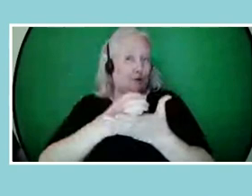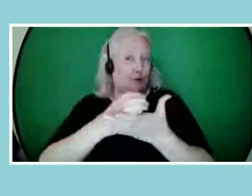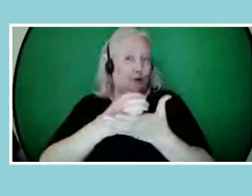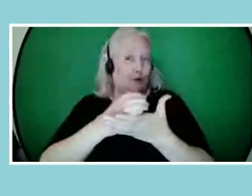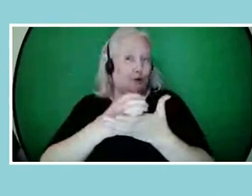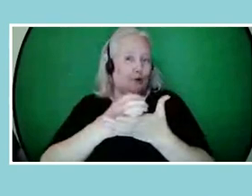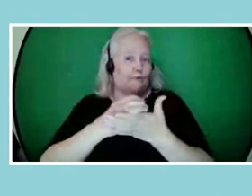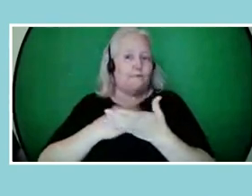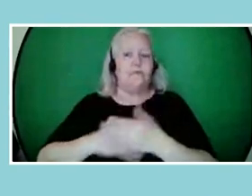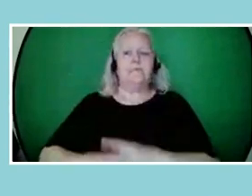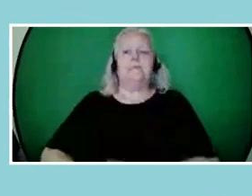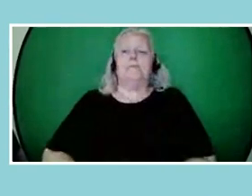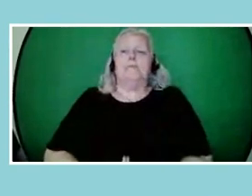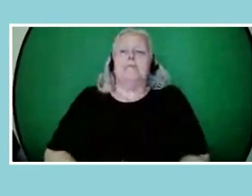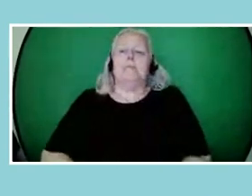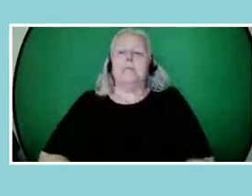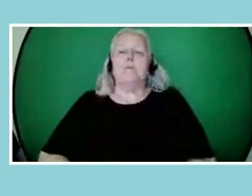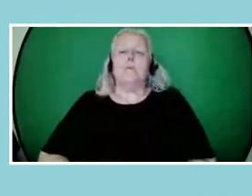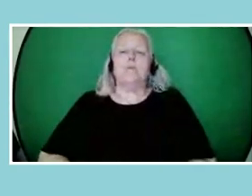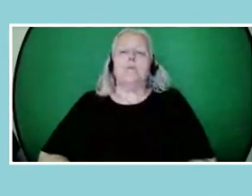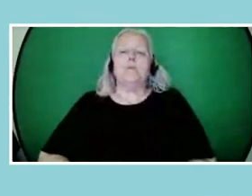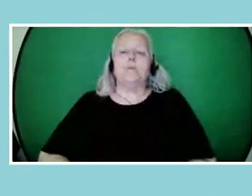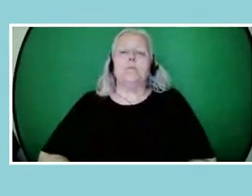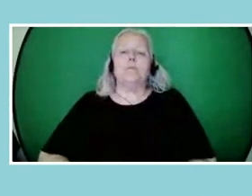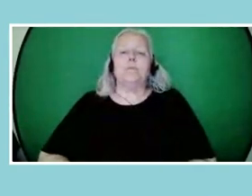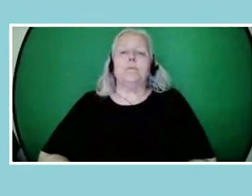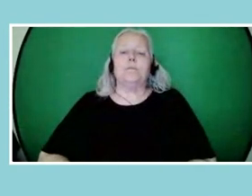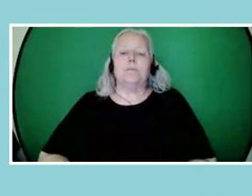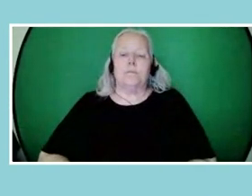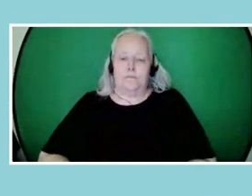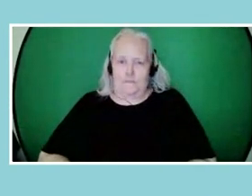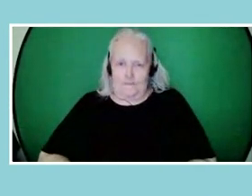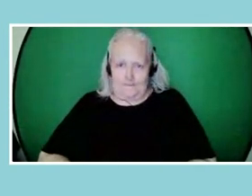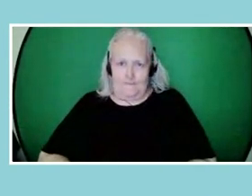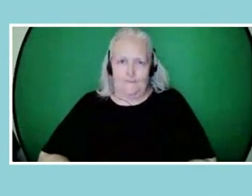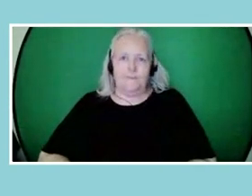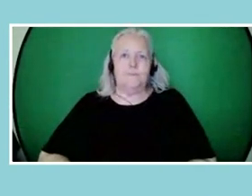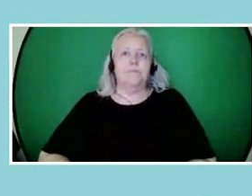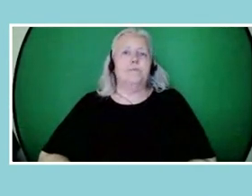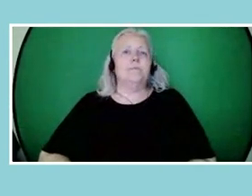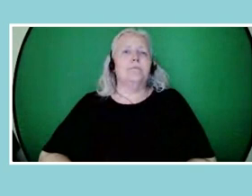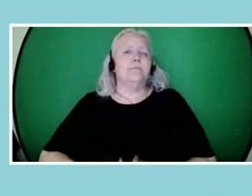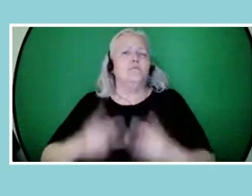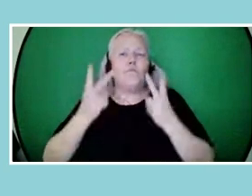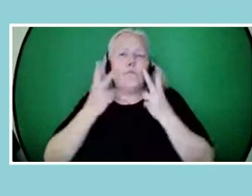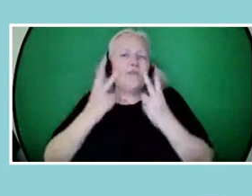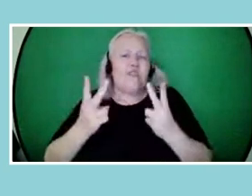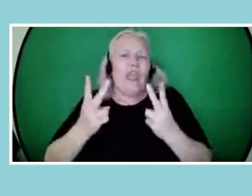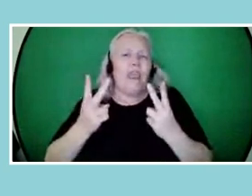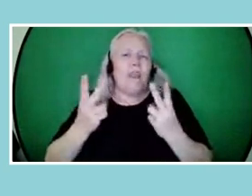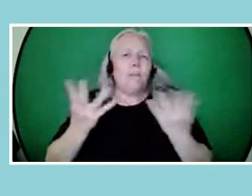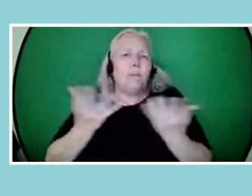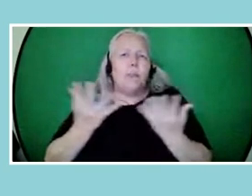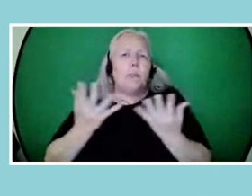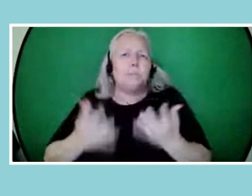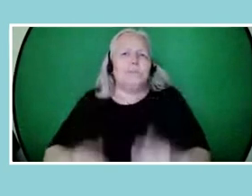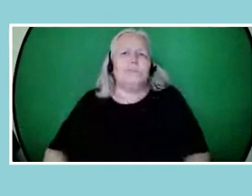please. Okay, 3 seconds here. What do you see? We're in the jungle.